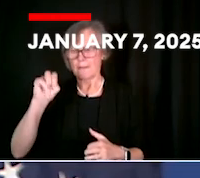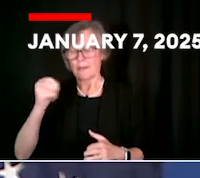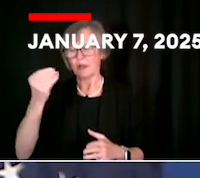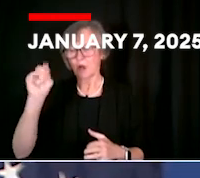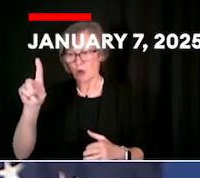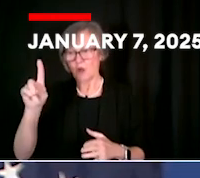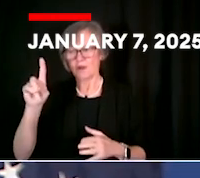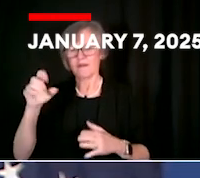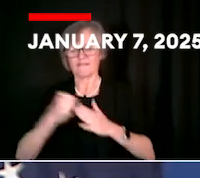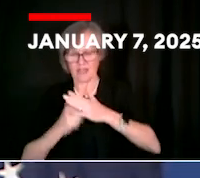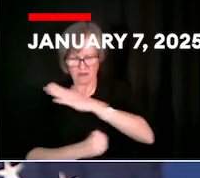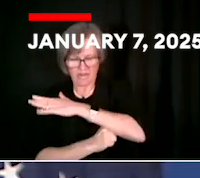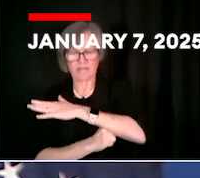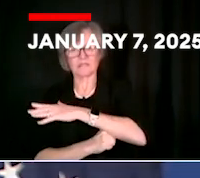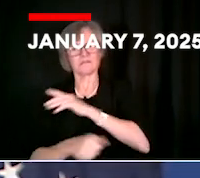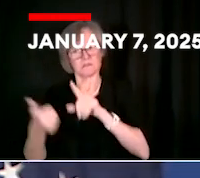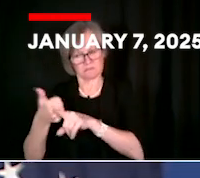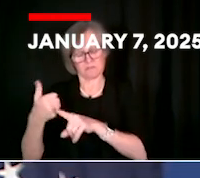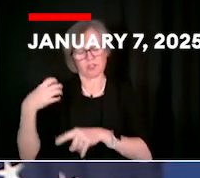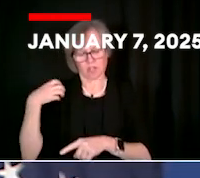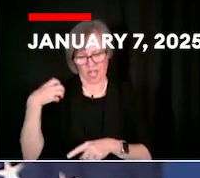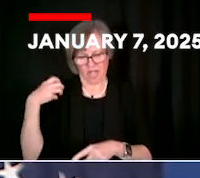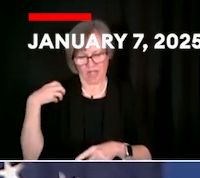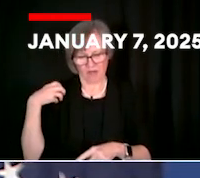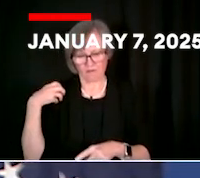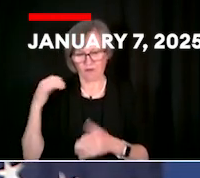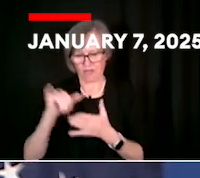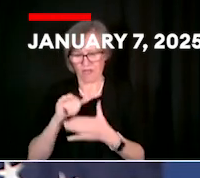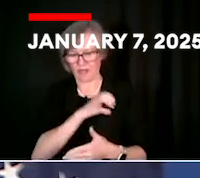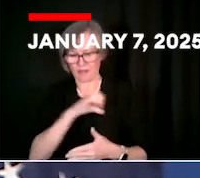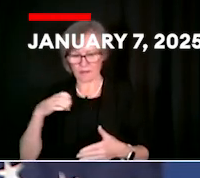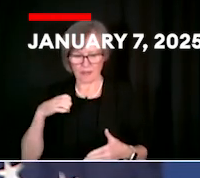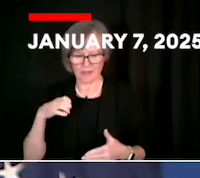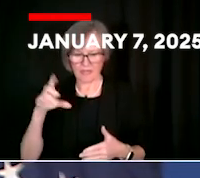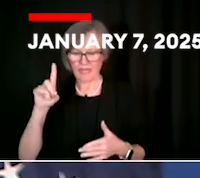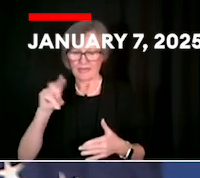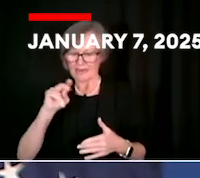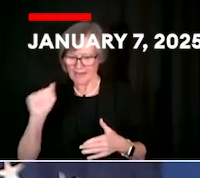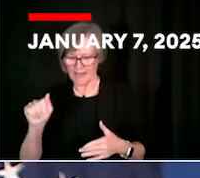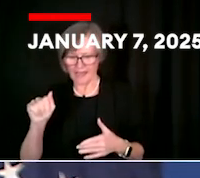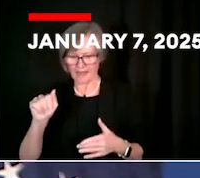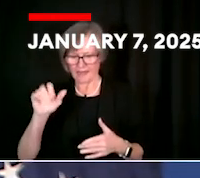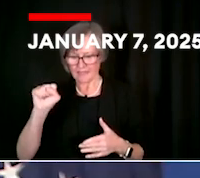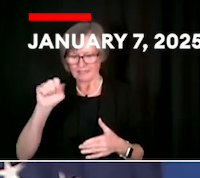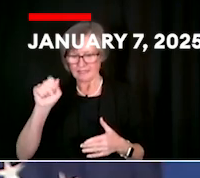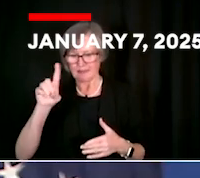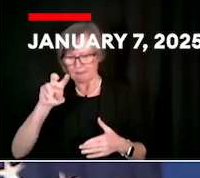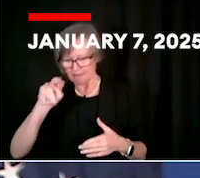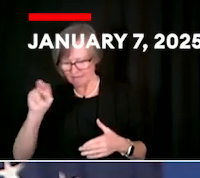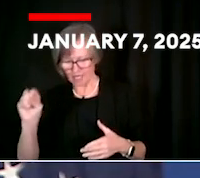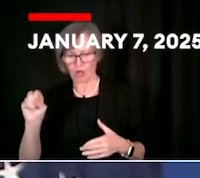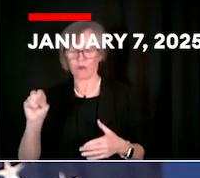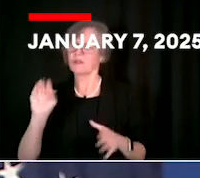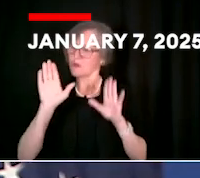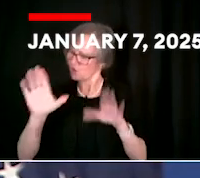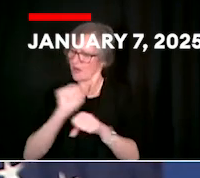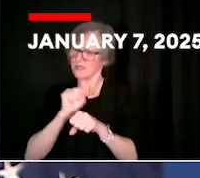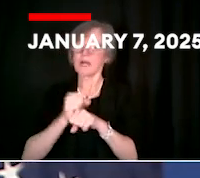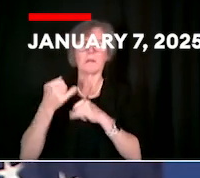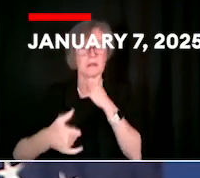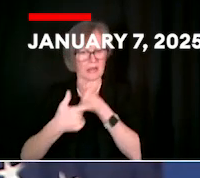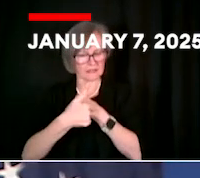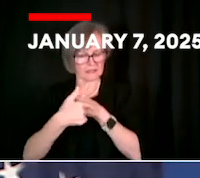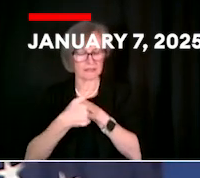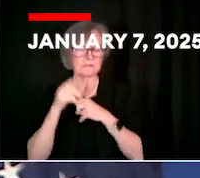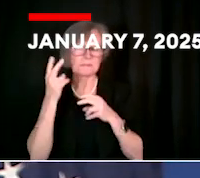him chair this Charter Commission, Diana Savino did an amazing job the last time. We're really looking to see how do we